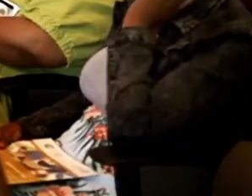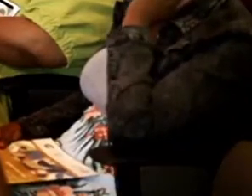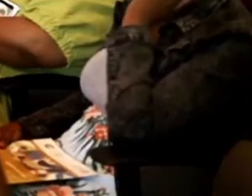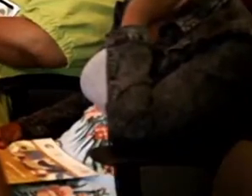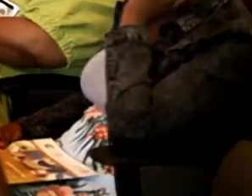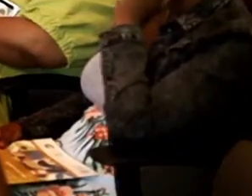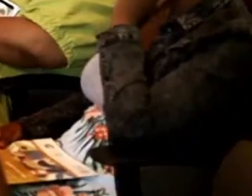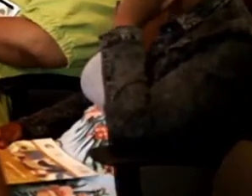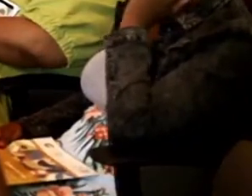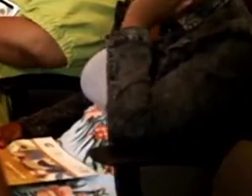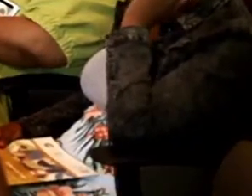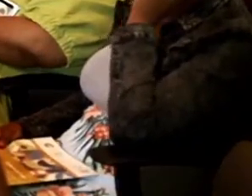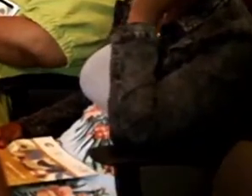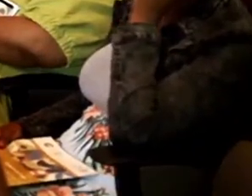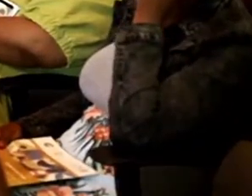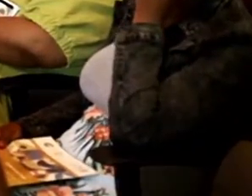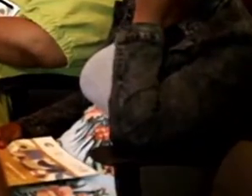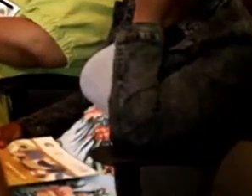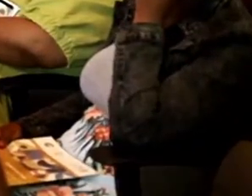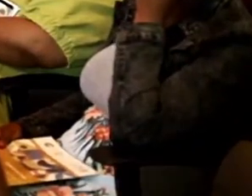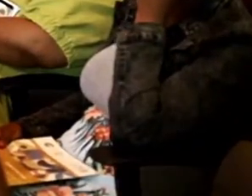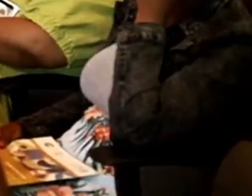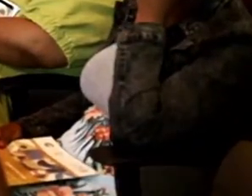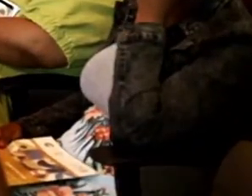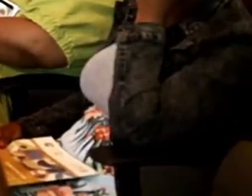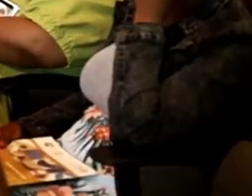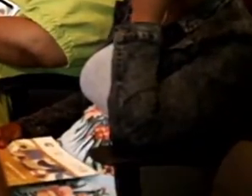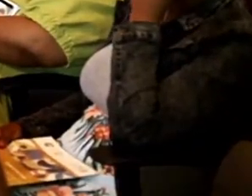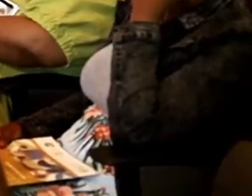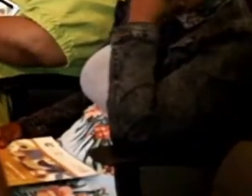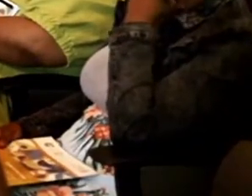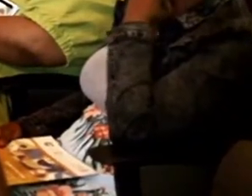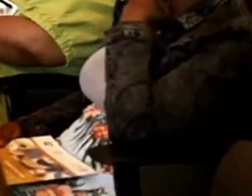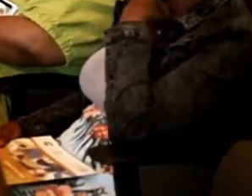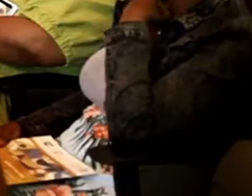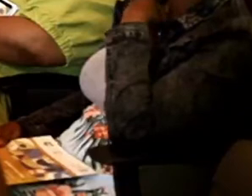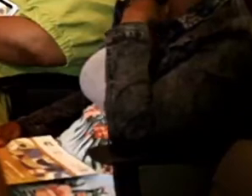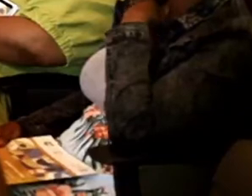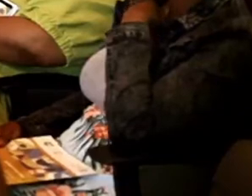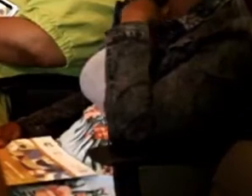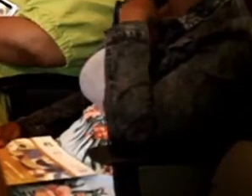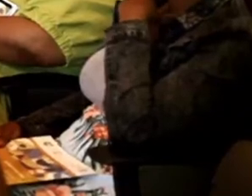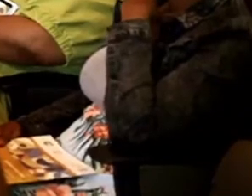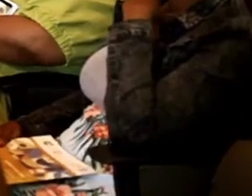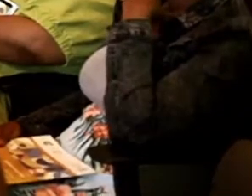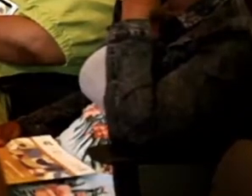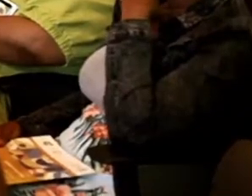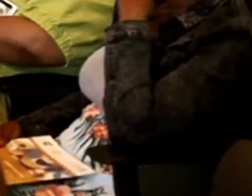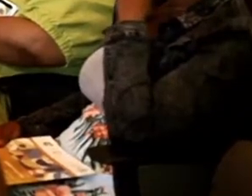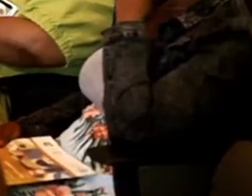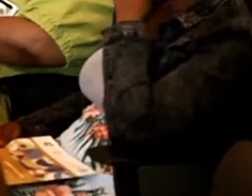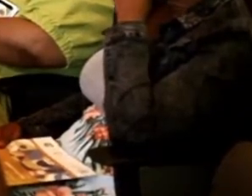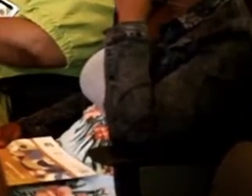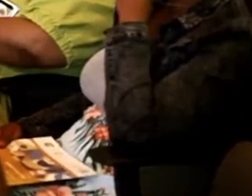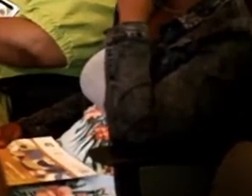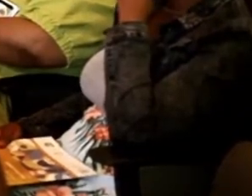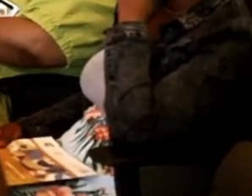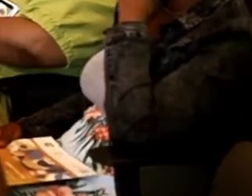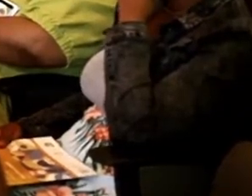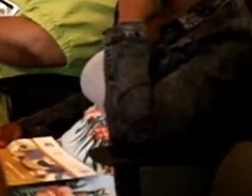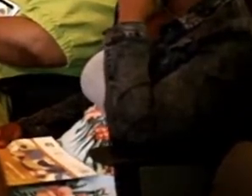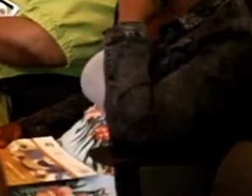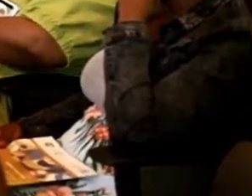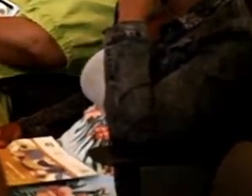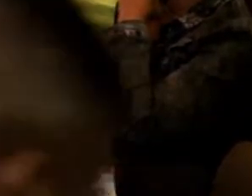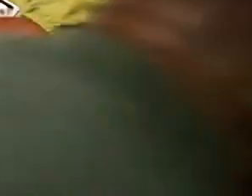poverty line, many of which are CSG beneficiaries, and a quarter of children under five